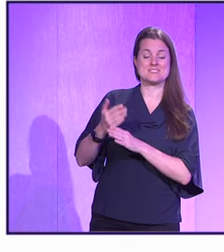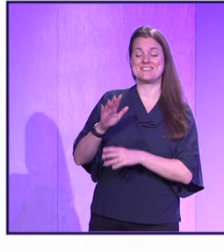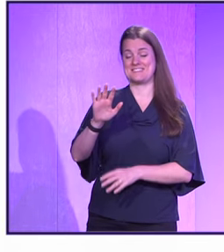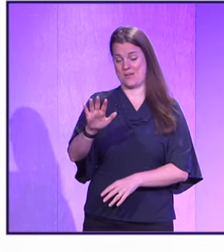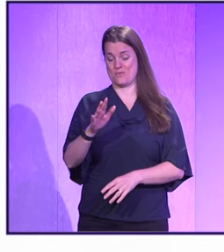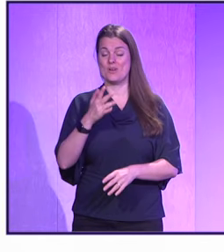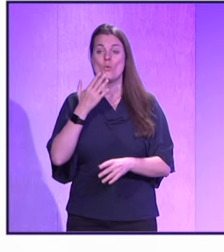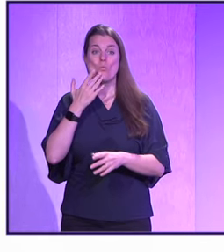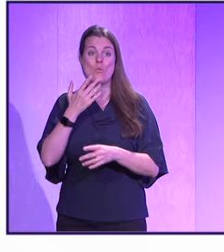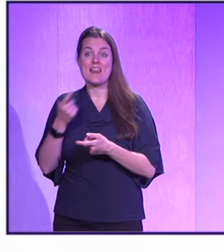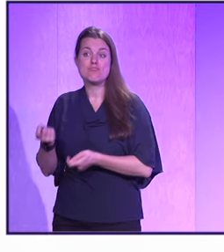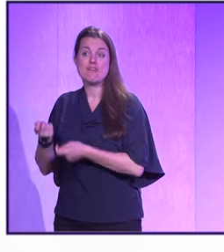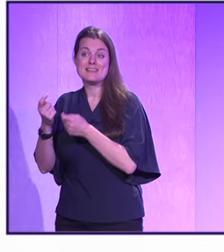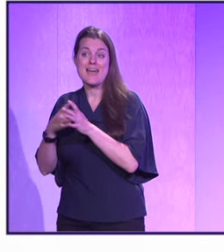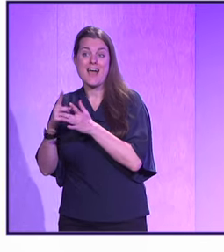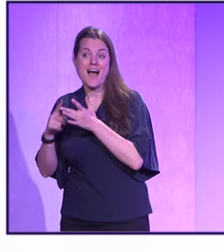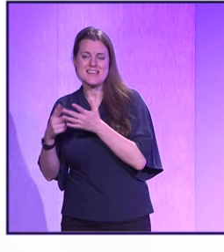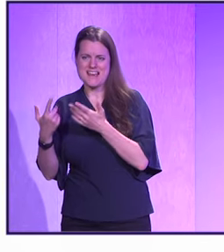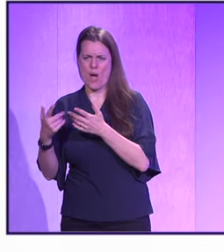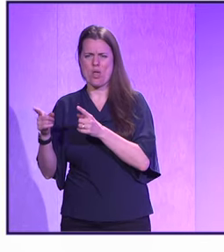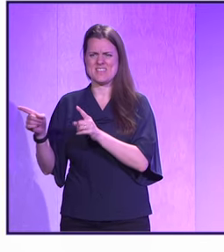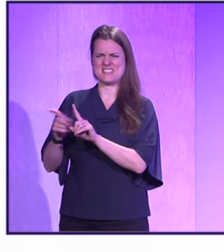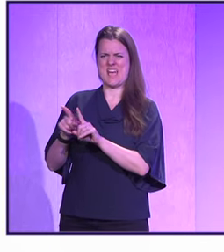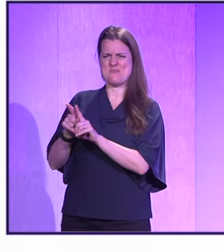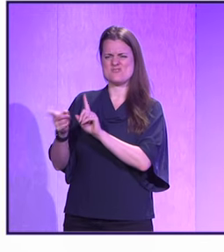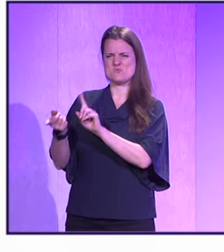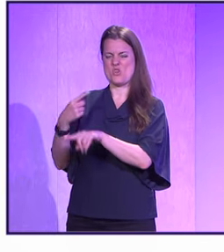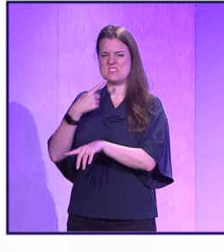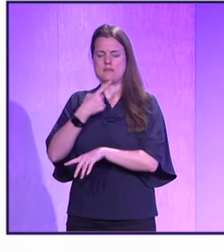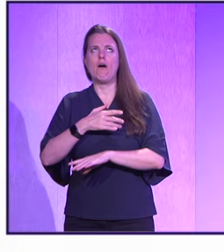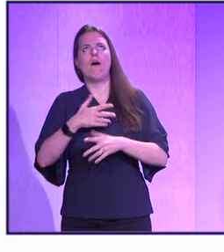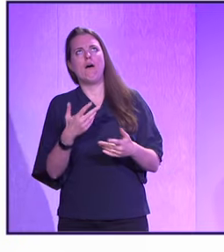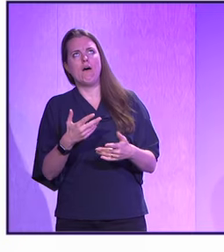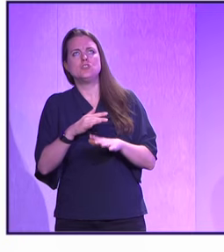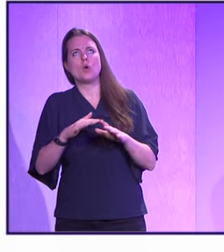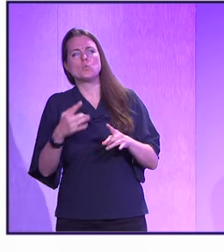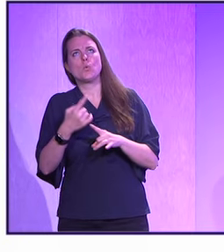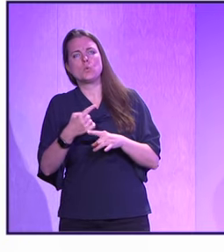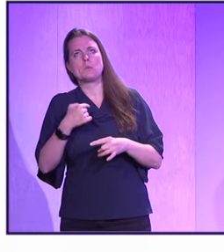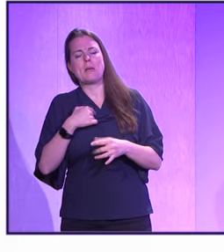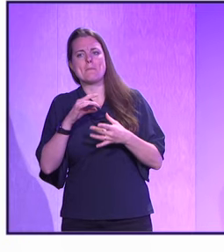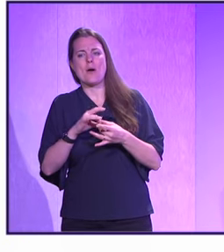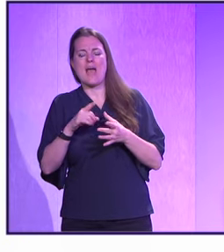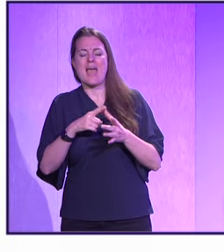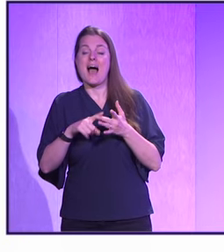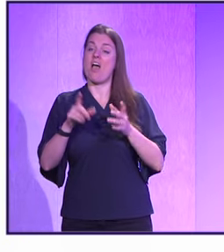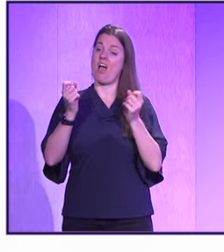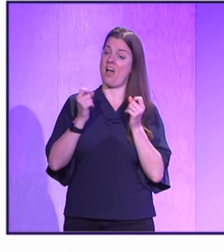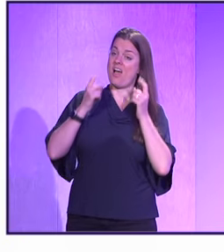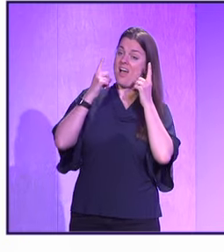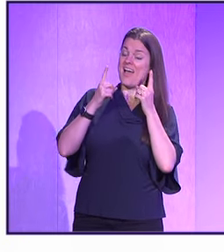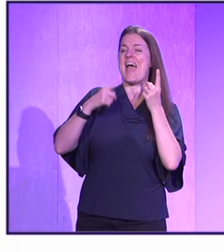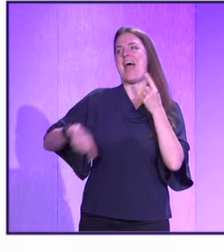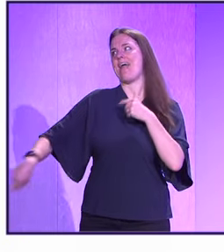about DevOps. And when I talk to people about AI, I'm getting a bit of that at the moment as well. Don't talk to me